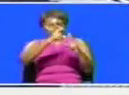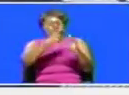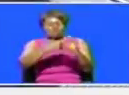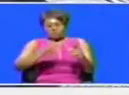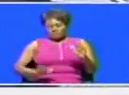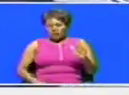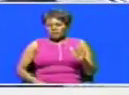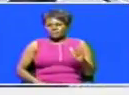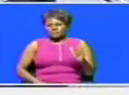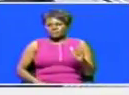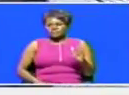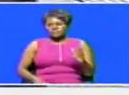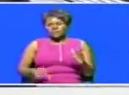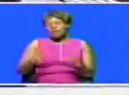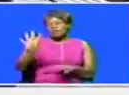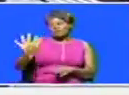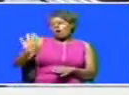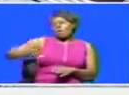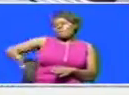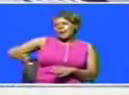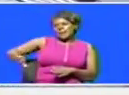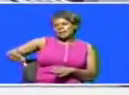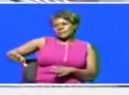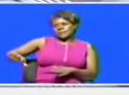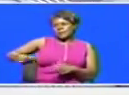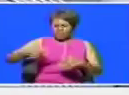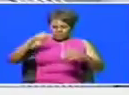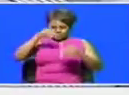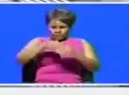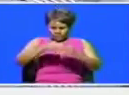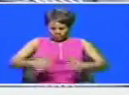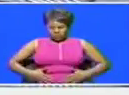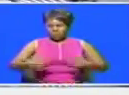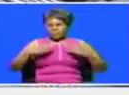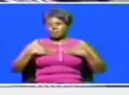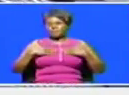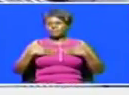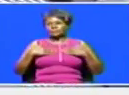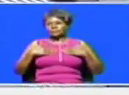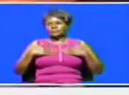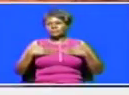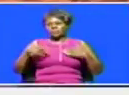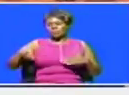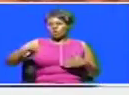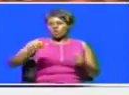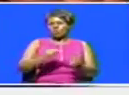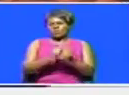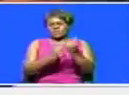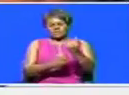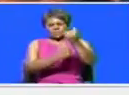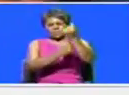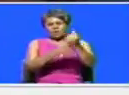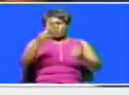thigh. They are here to remove four others still lodged in his thigh. Walking with the support. One,